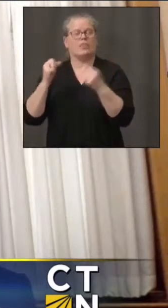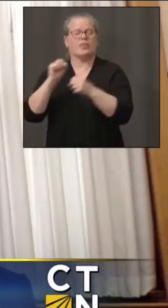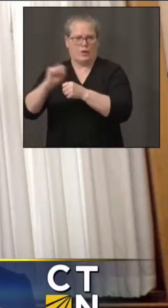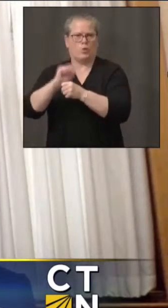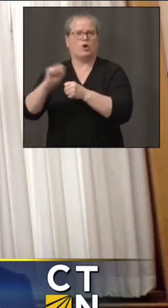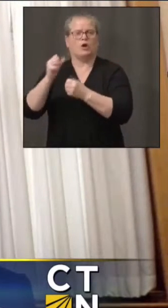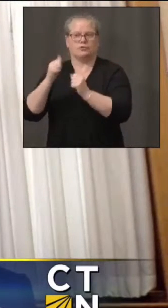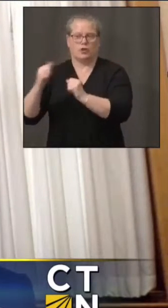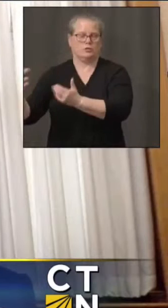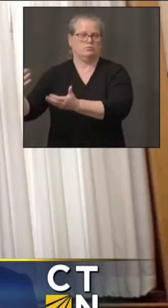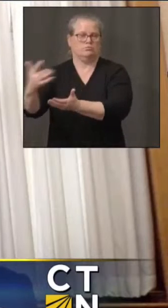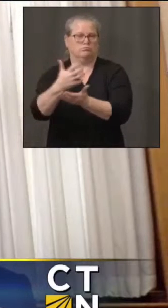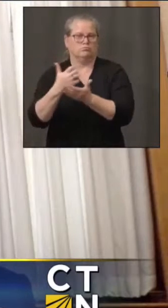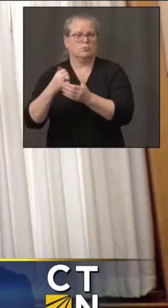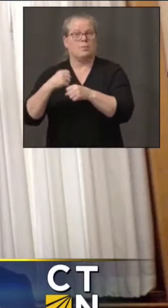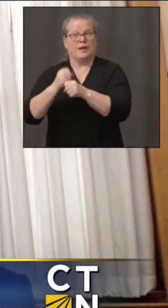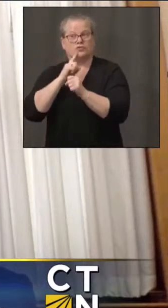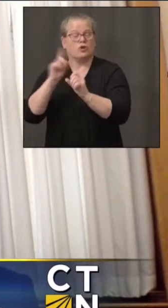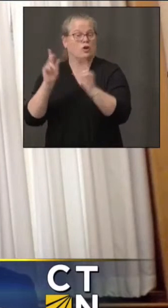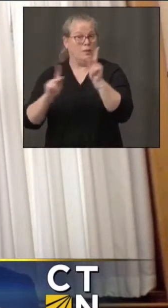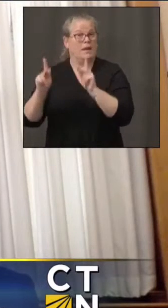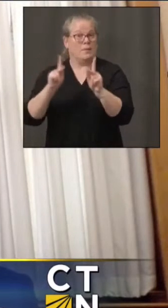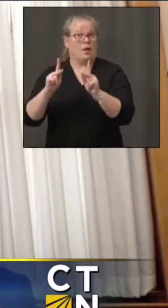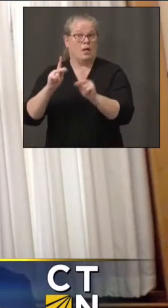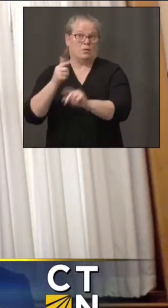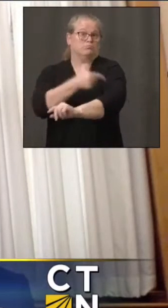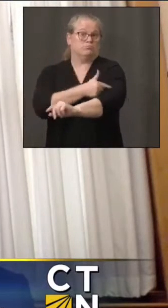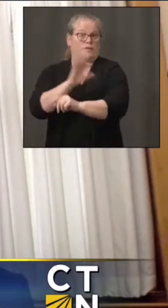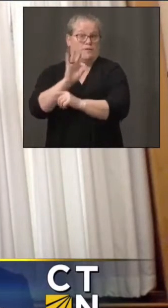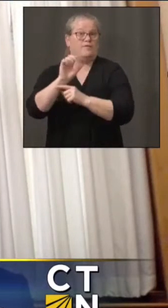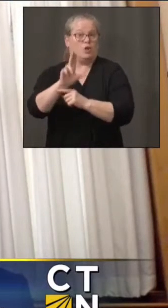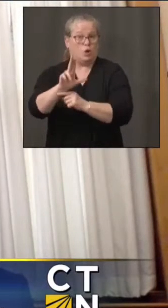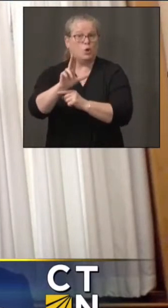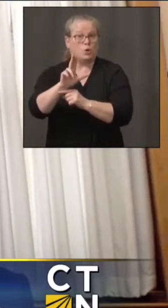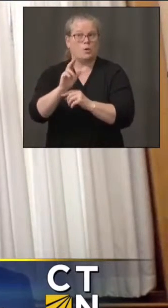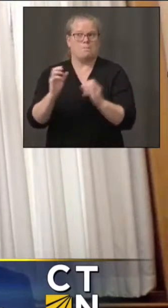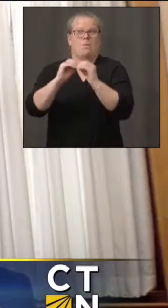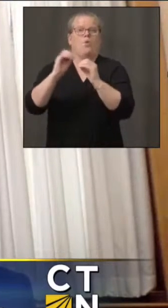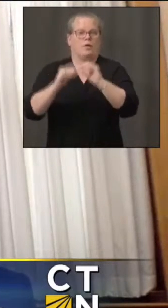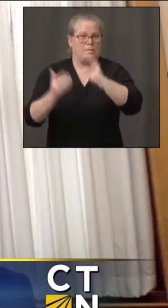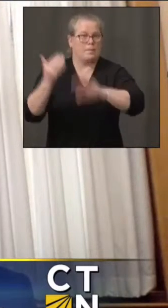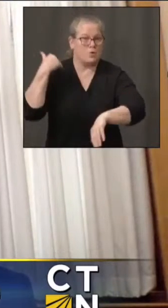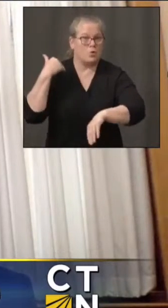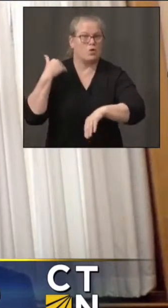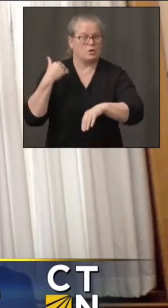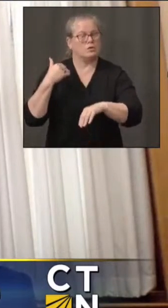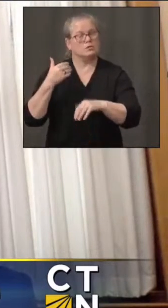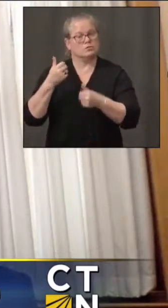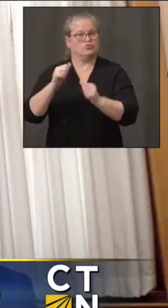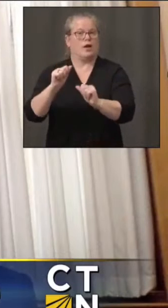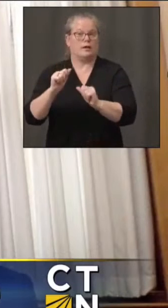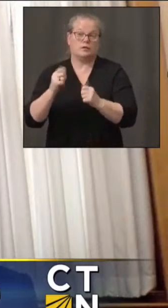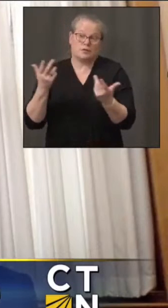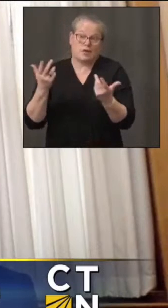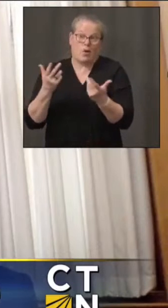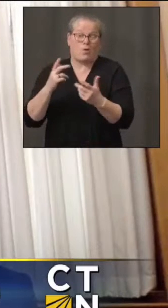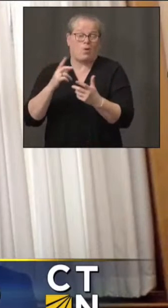percent uptake higher than we've ever done before. So time will tell, I guess, is the answer to your